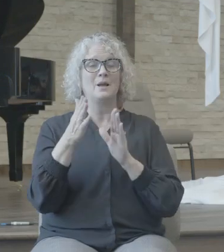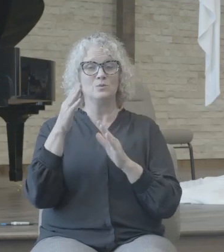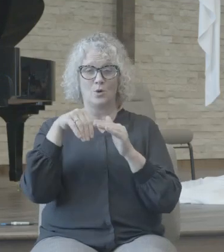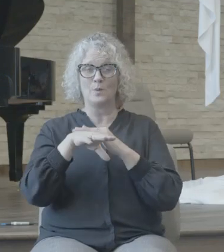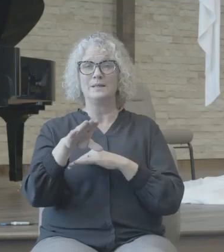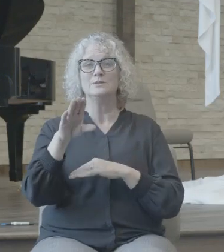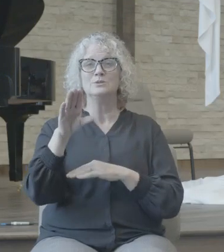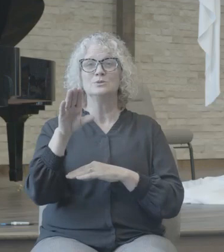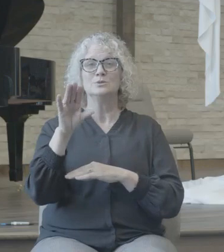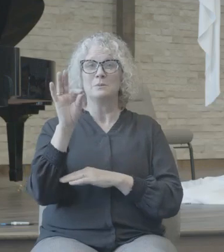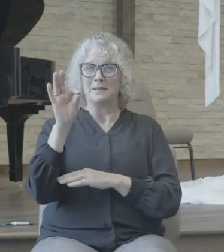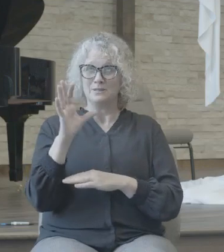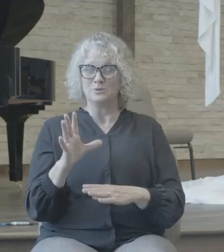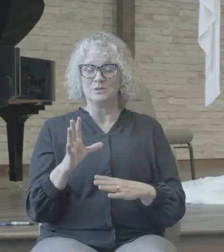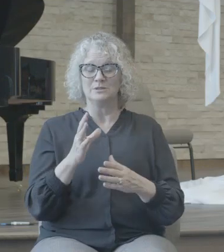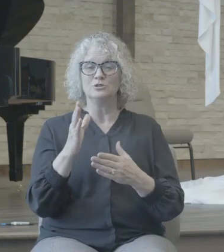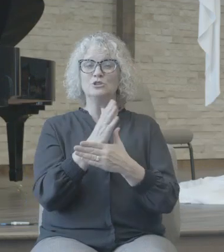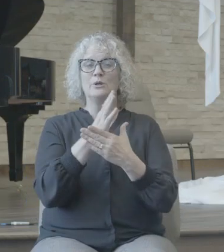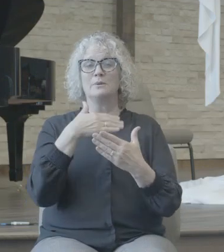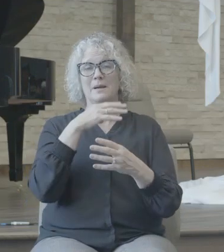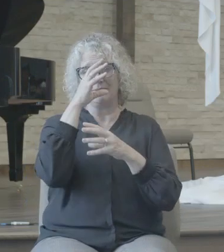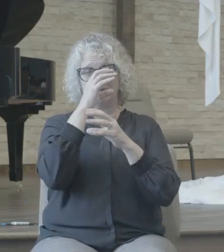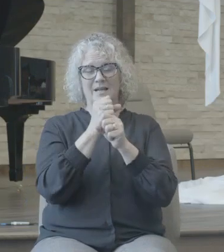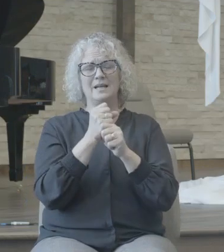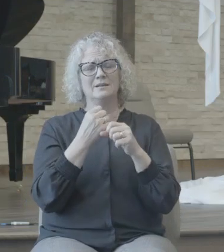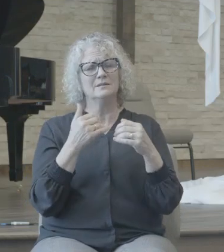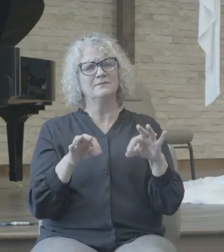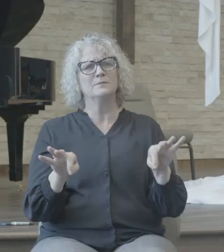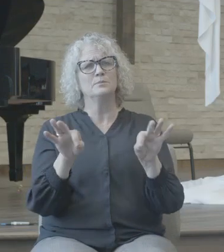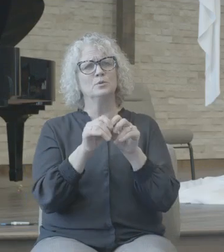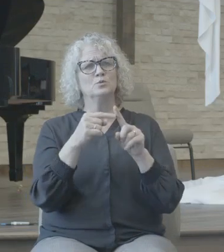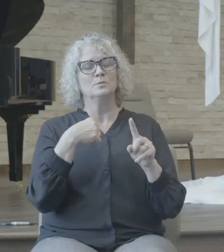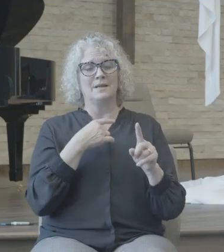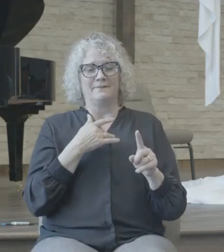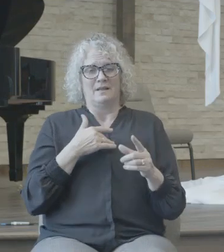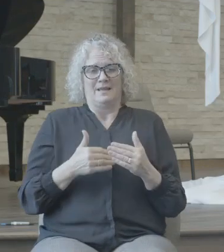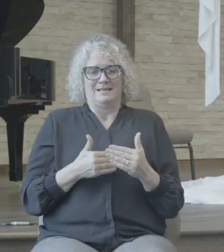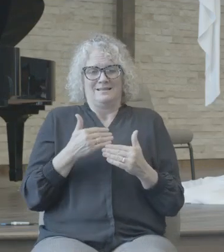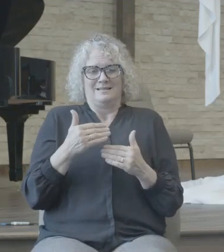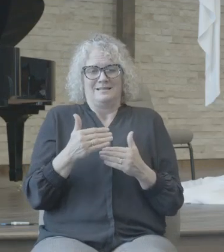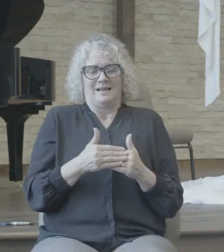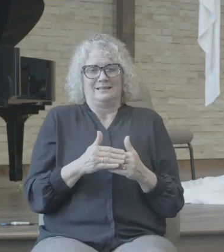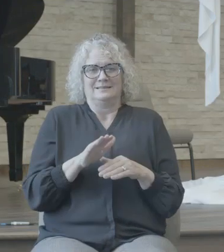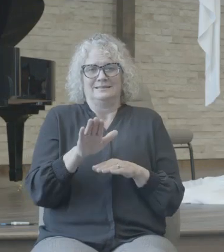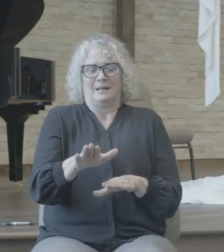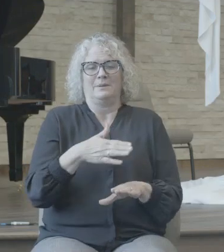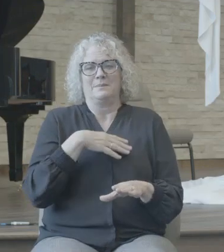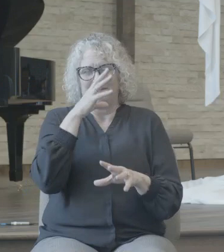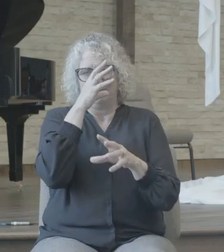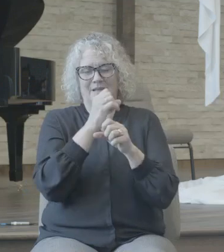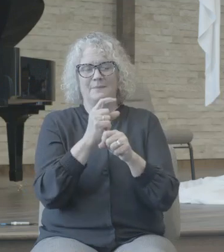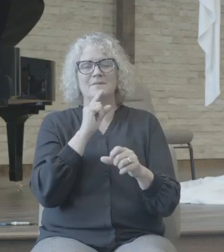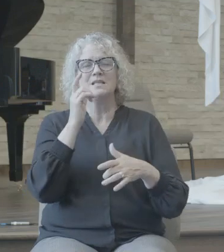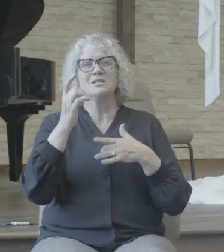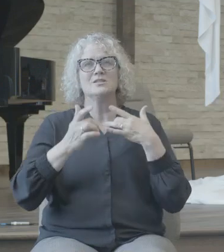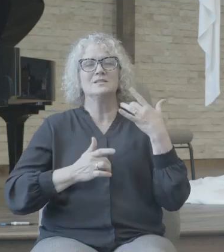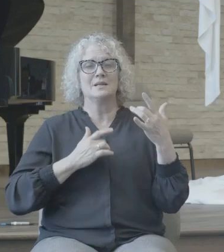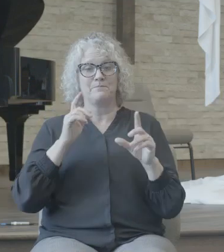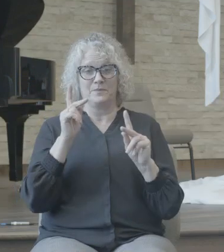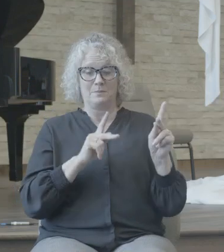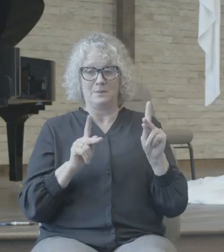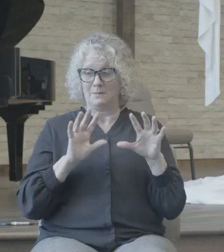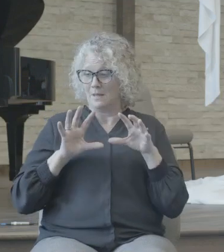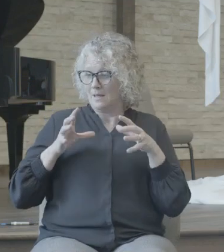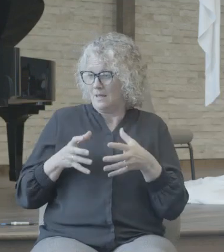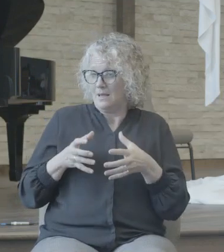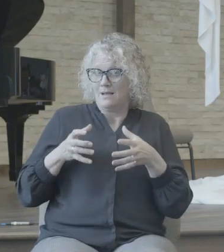sharing my faith has always been a really big thing to me. And I feel like this is the next big step in my faith. I'm super excited because all of the people that I'm going on the trip with are